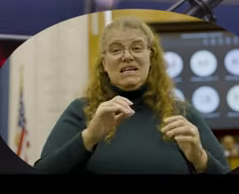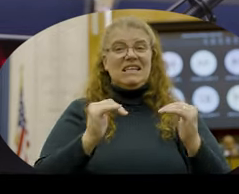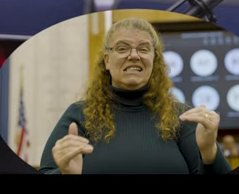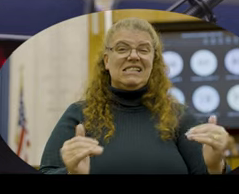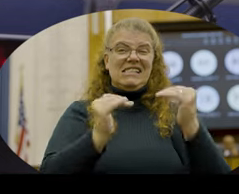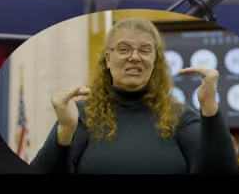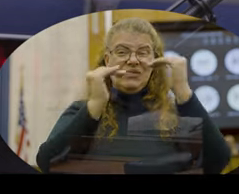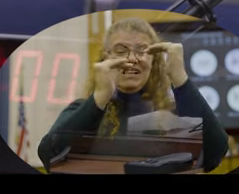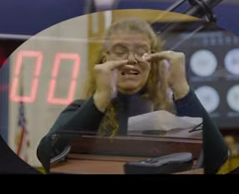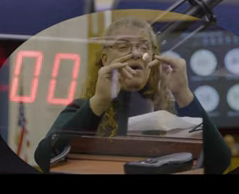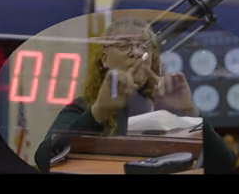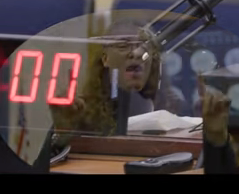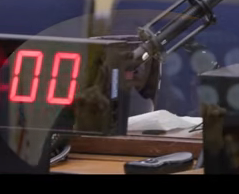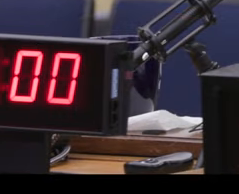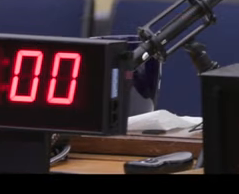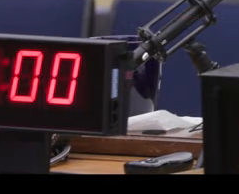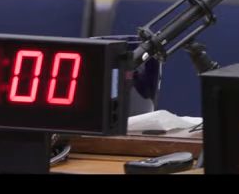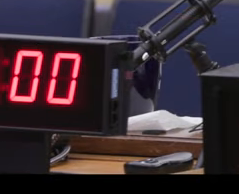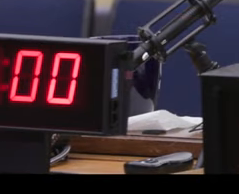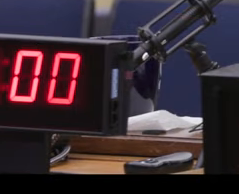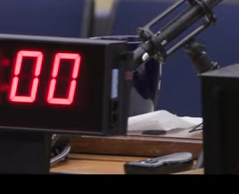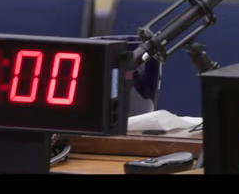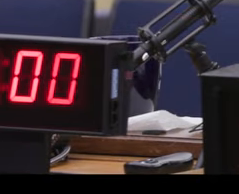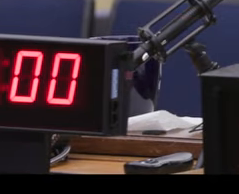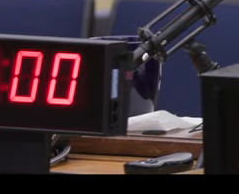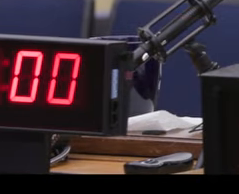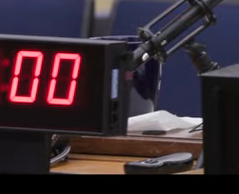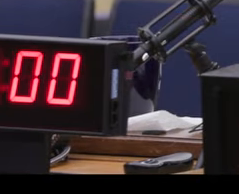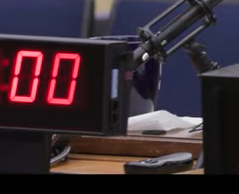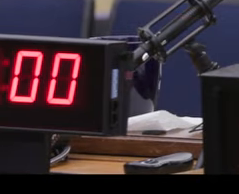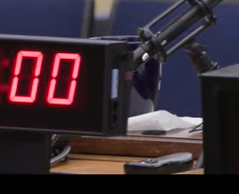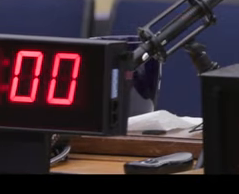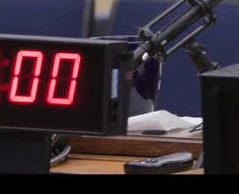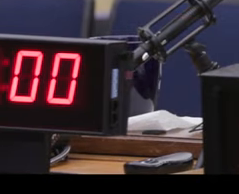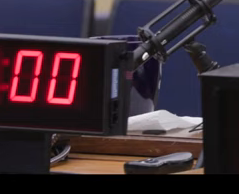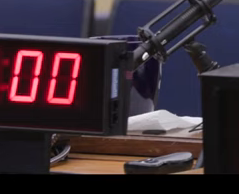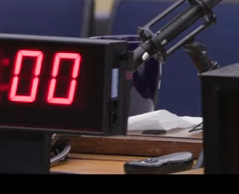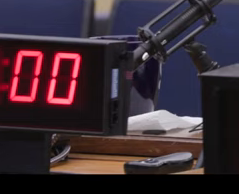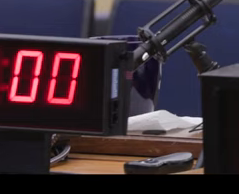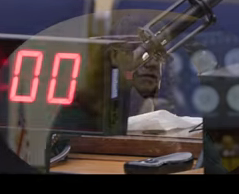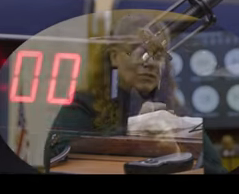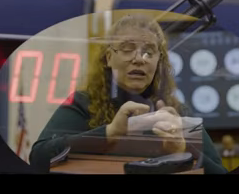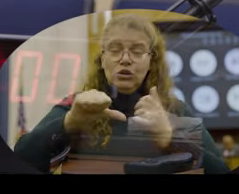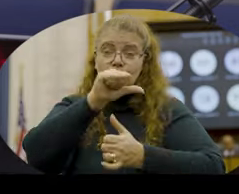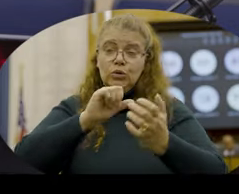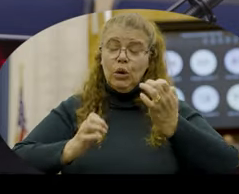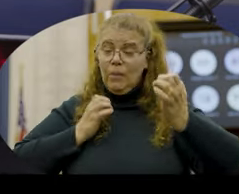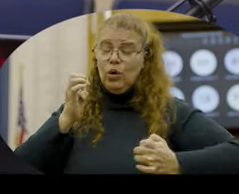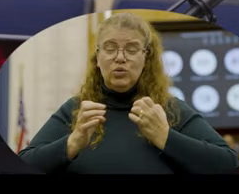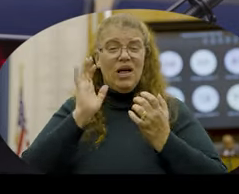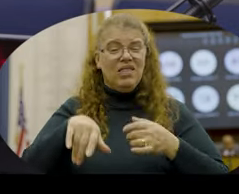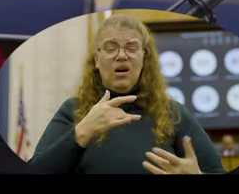46.1% increase in RPS support during my tenure as your mayor. To put it another way, the